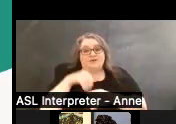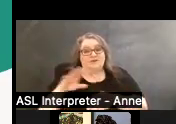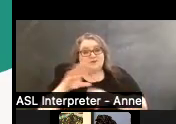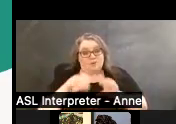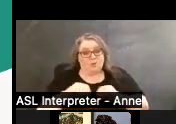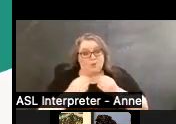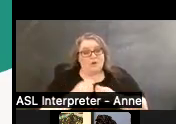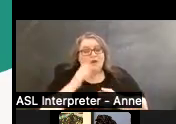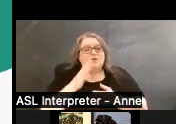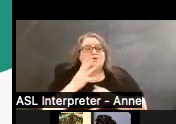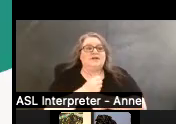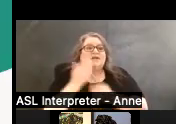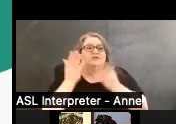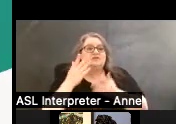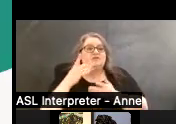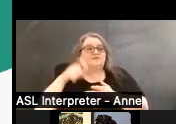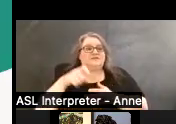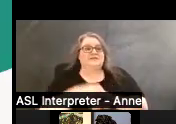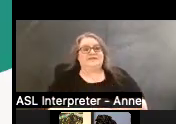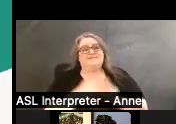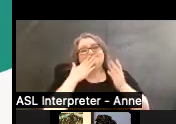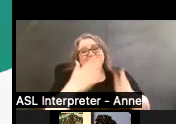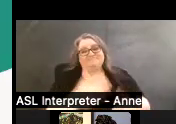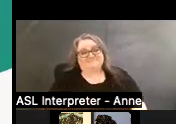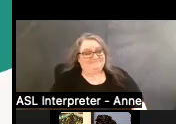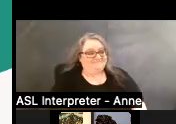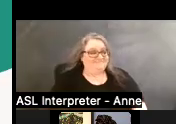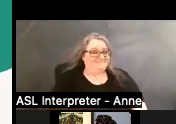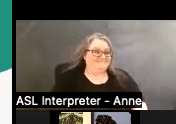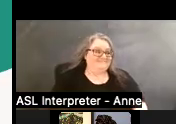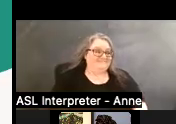would receive the services that they need. Thank you.